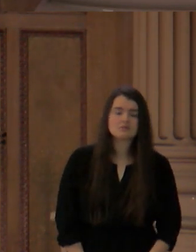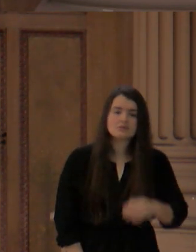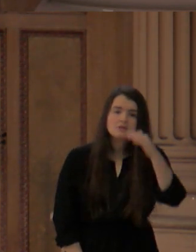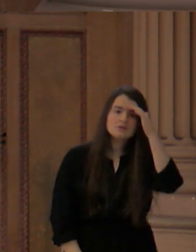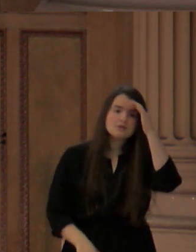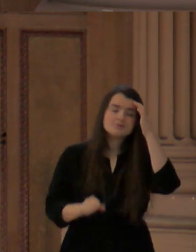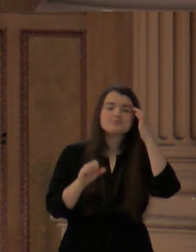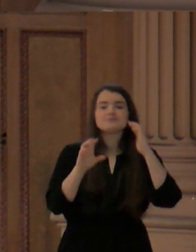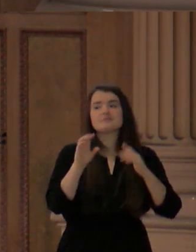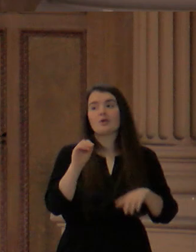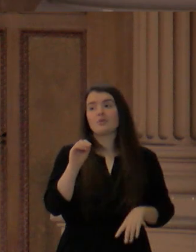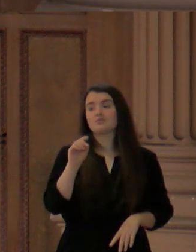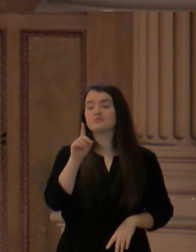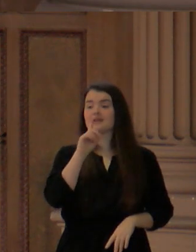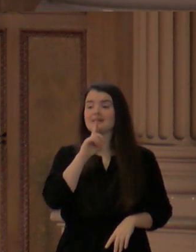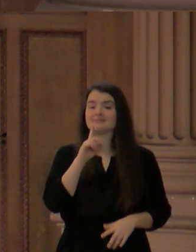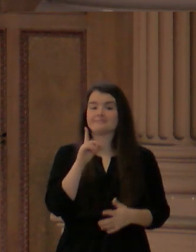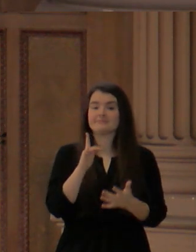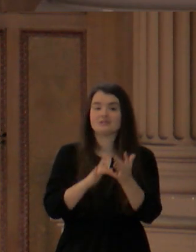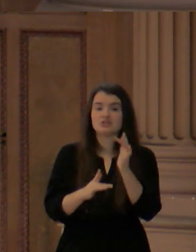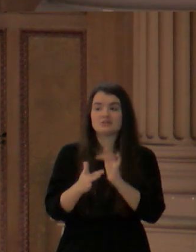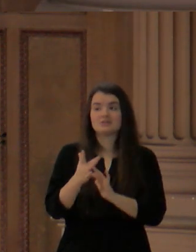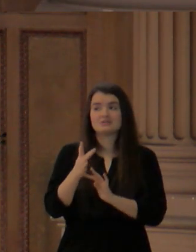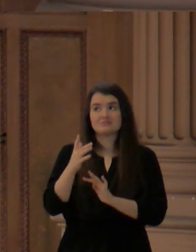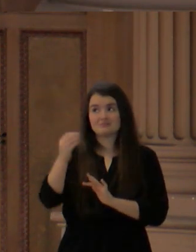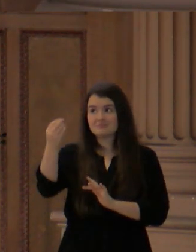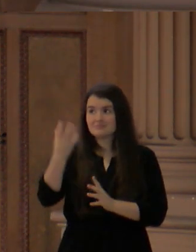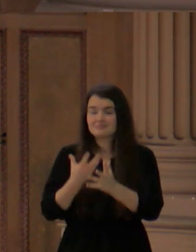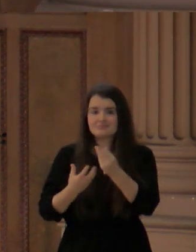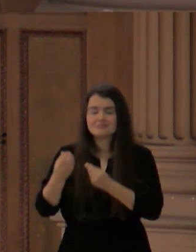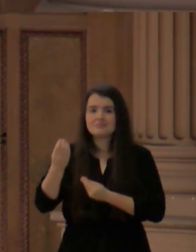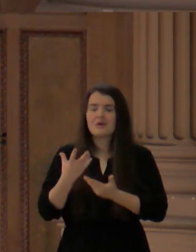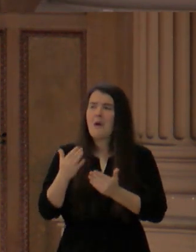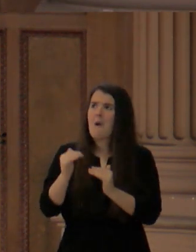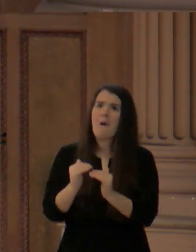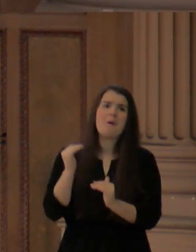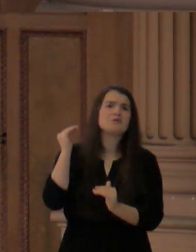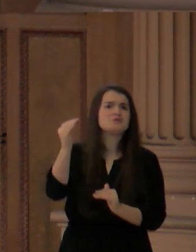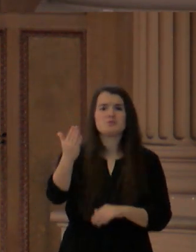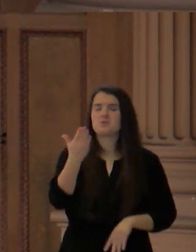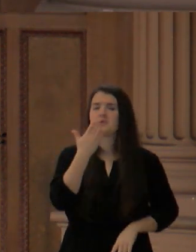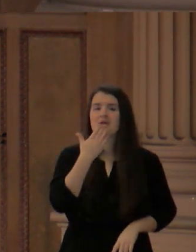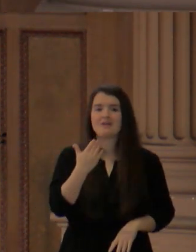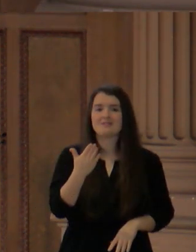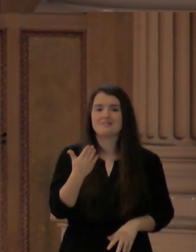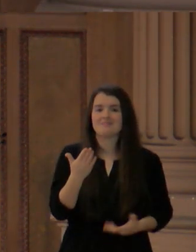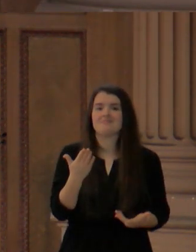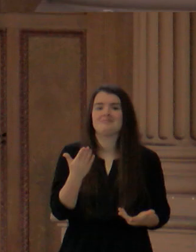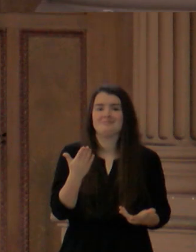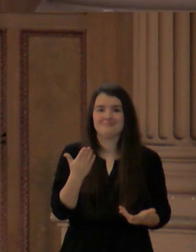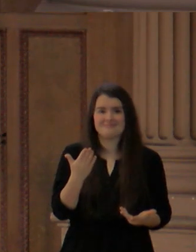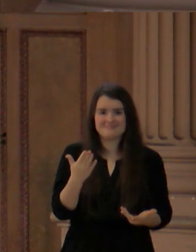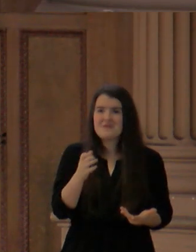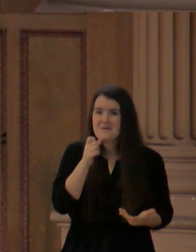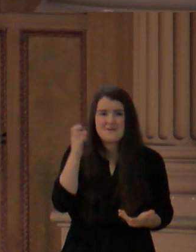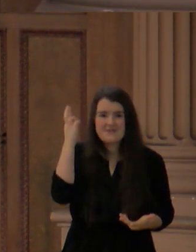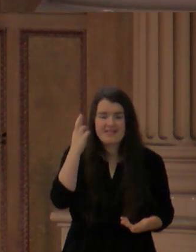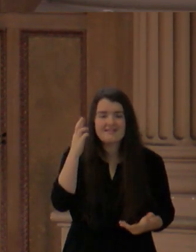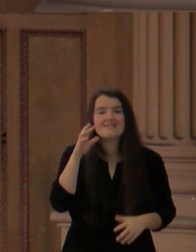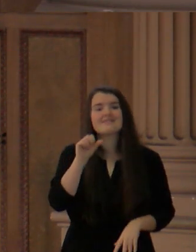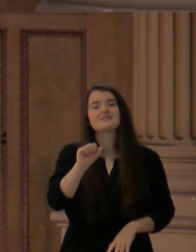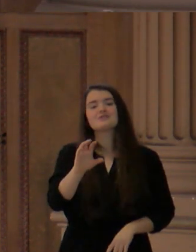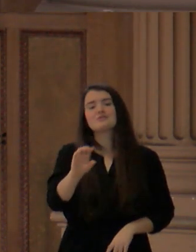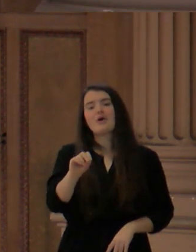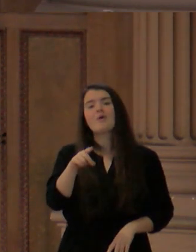we can have that kind of joy and I'd like to say that we could just download it and have it all in an instant and maybe if there's just a sin you need to